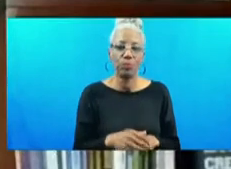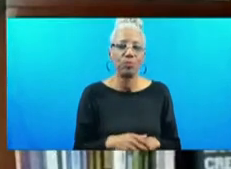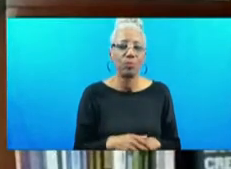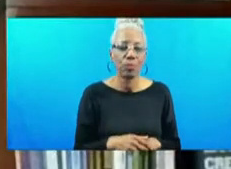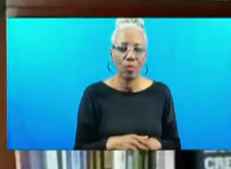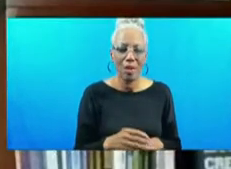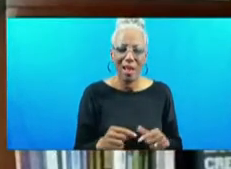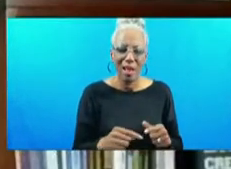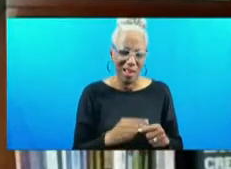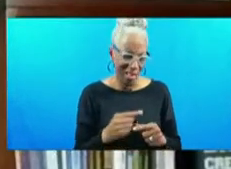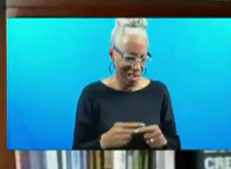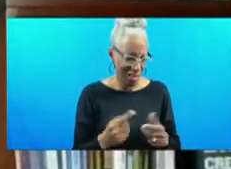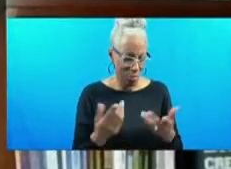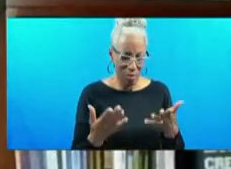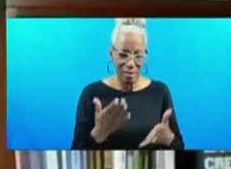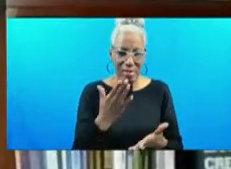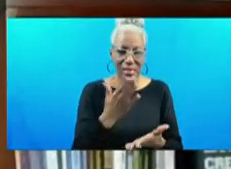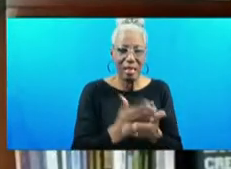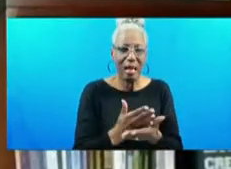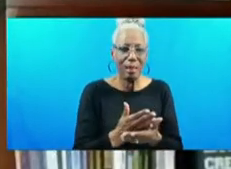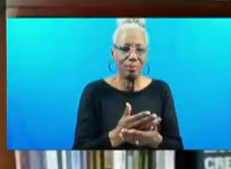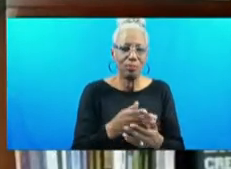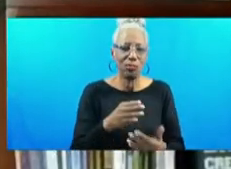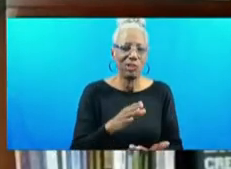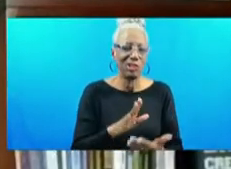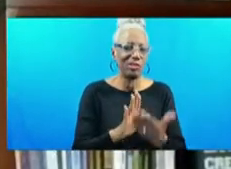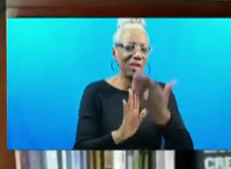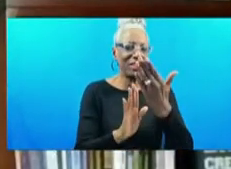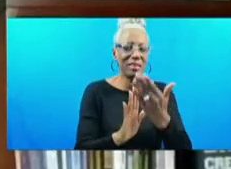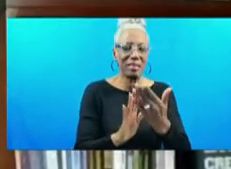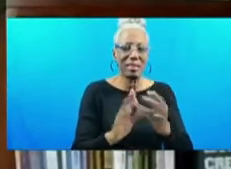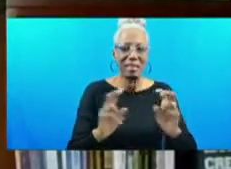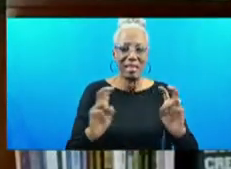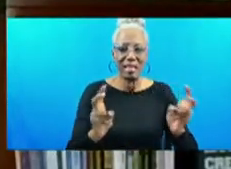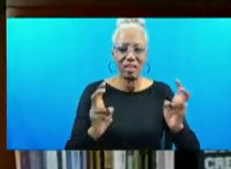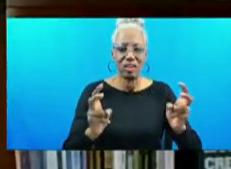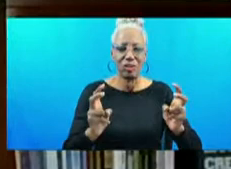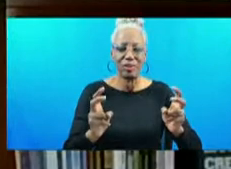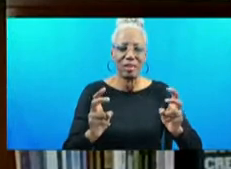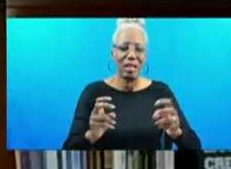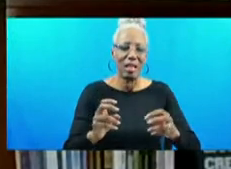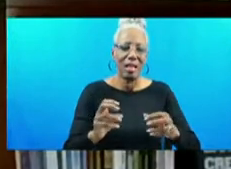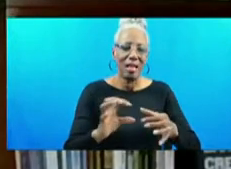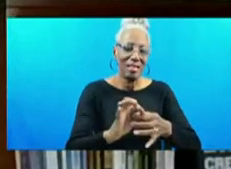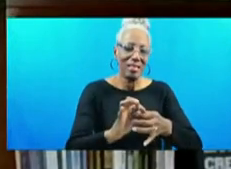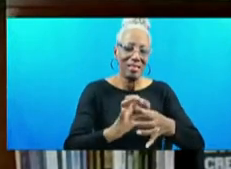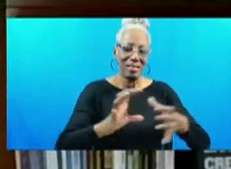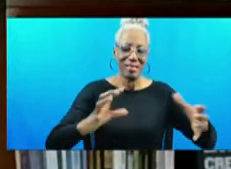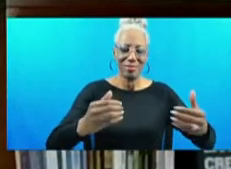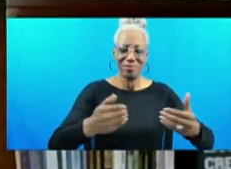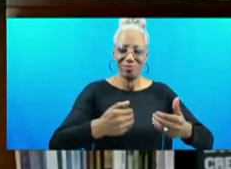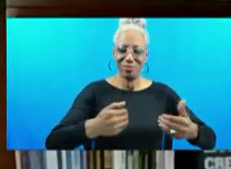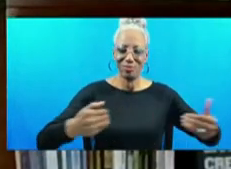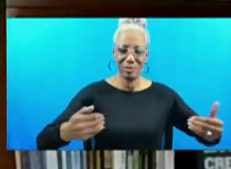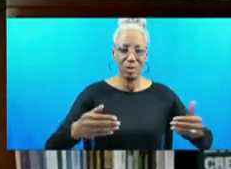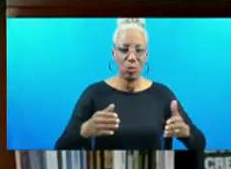and disconnected way. And that's a big part of the vision of what we have to do in Montgomery County.